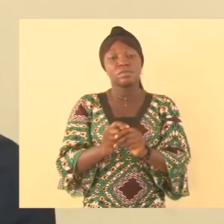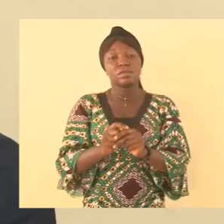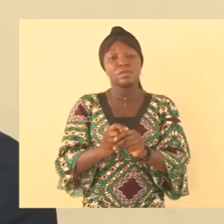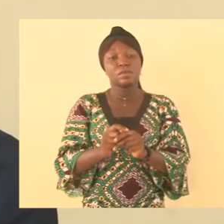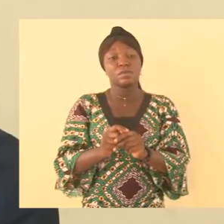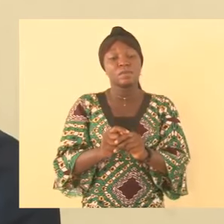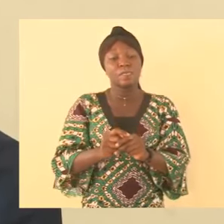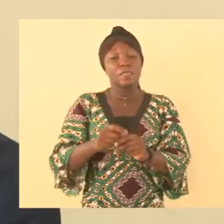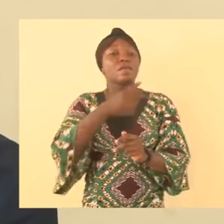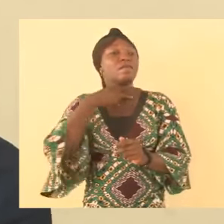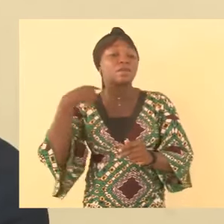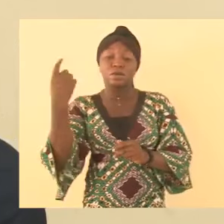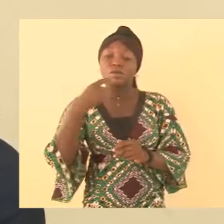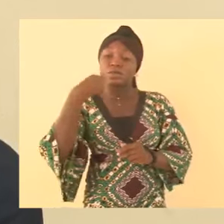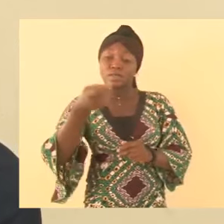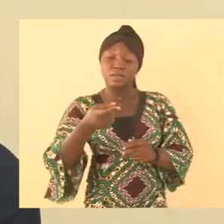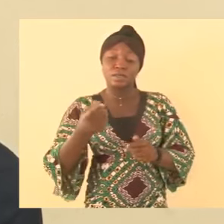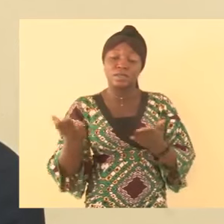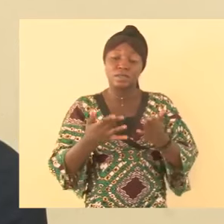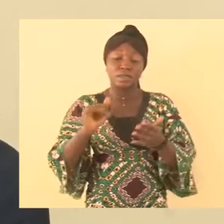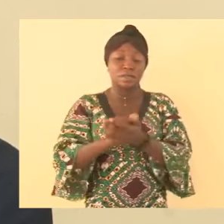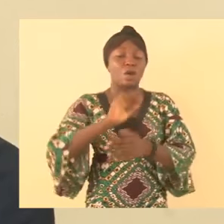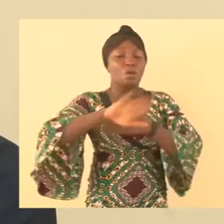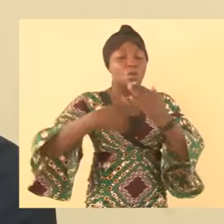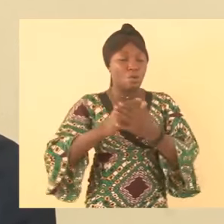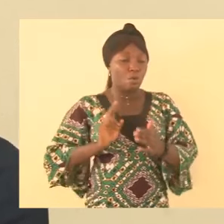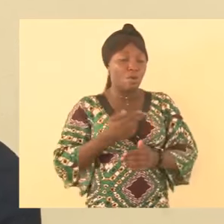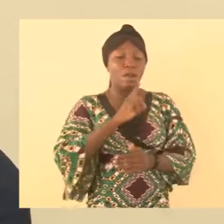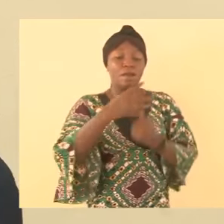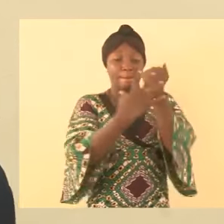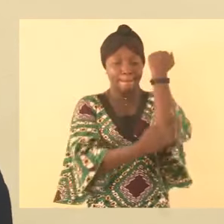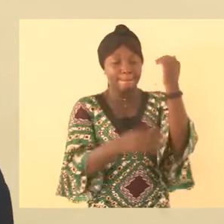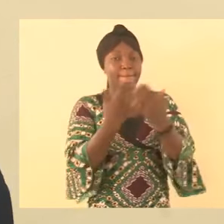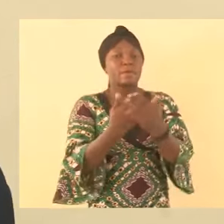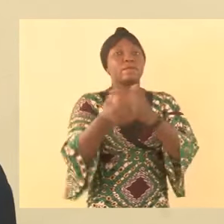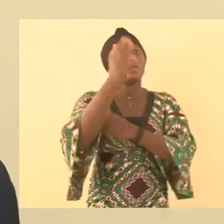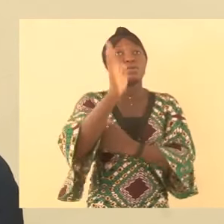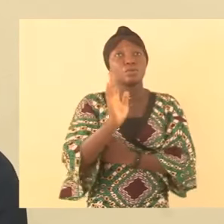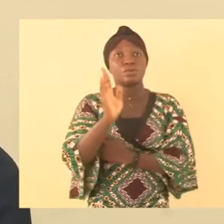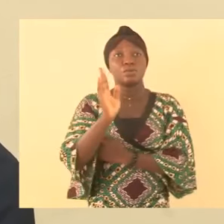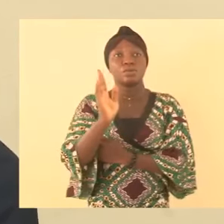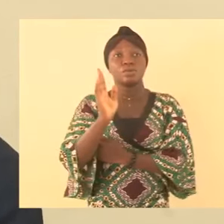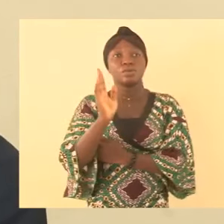But I always say it here that all of us are poor before God. And God is aware of that.